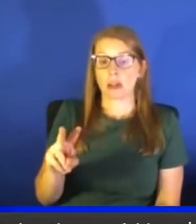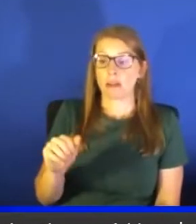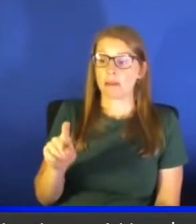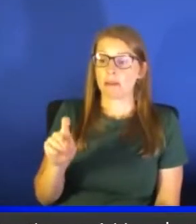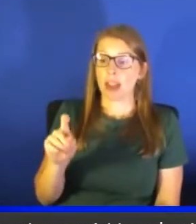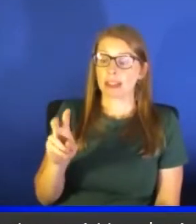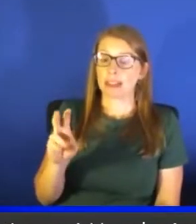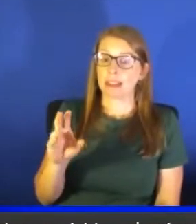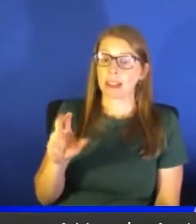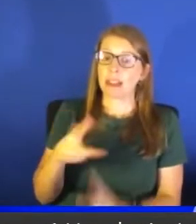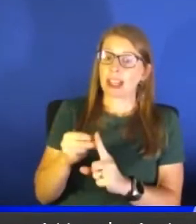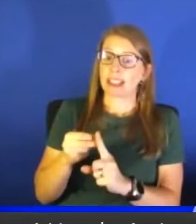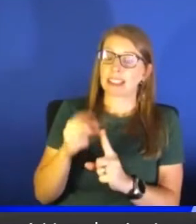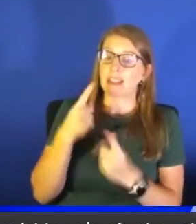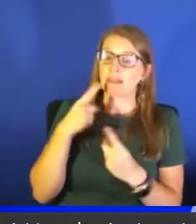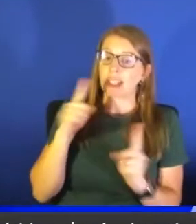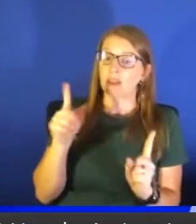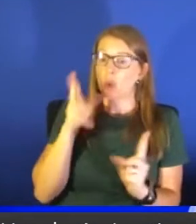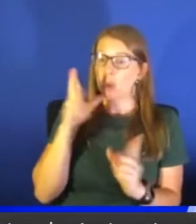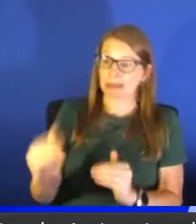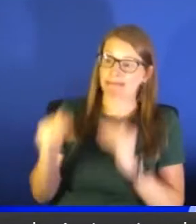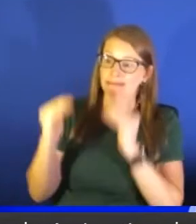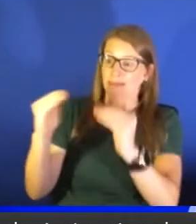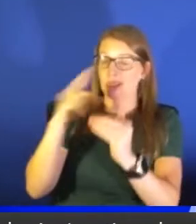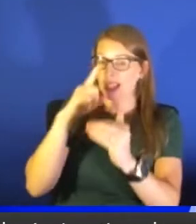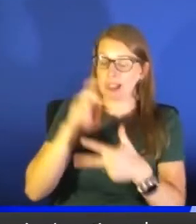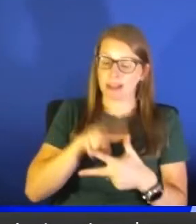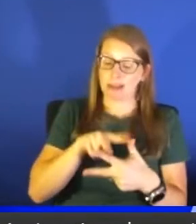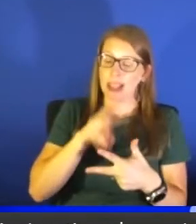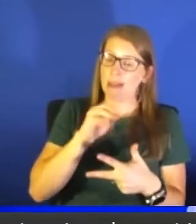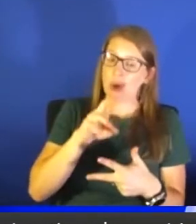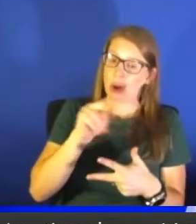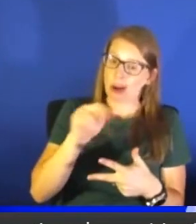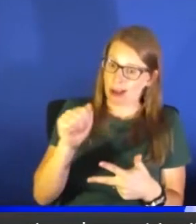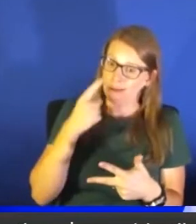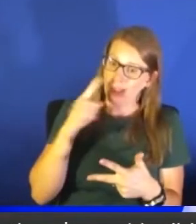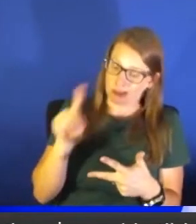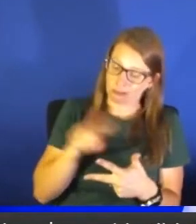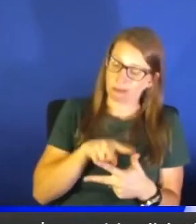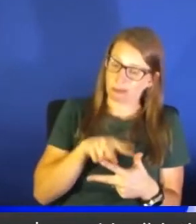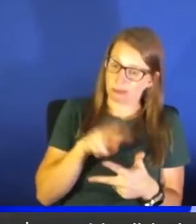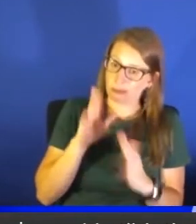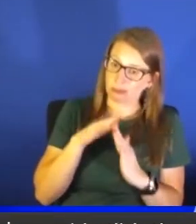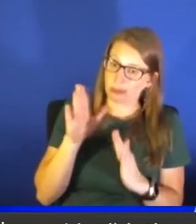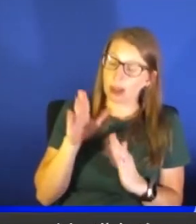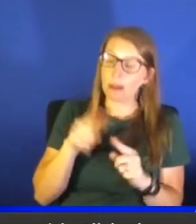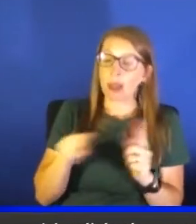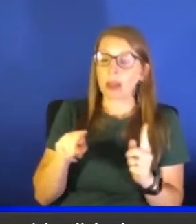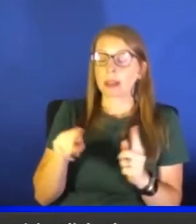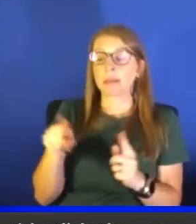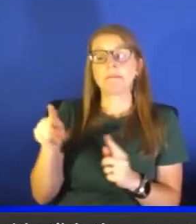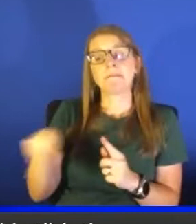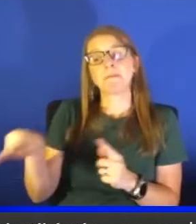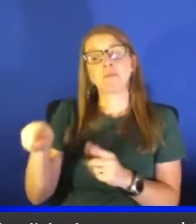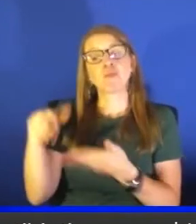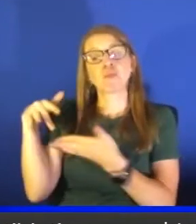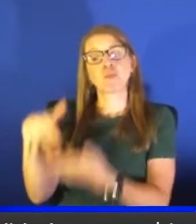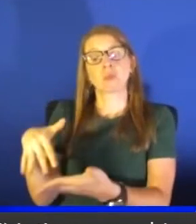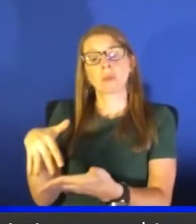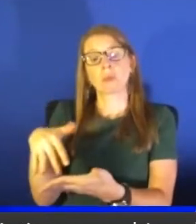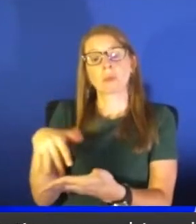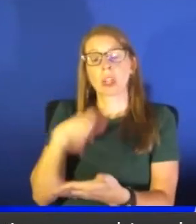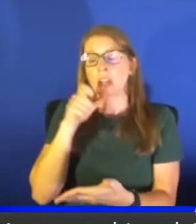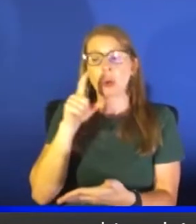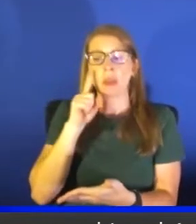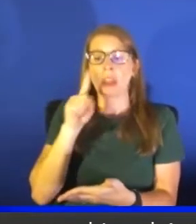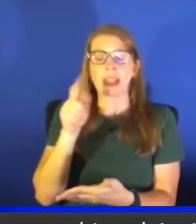going to be set very high because of the mRNA effectiveness. But those trials still are going on. I don't believe there's any local